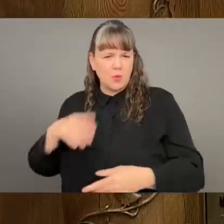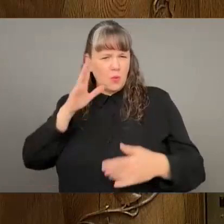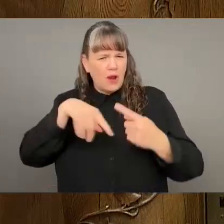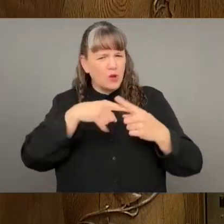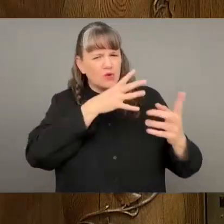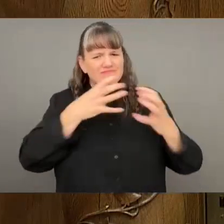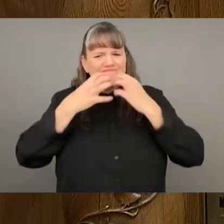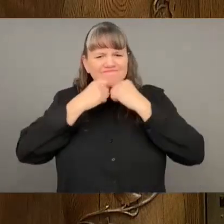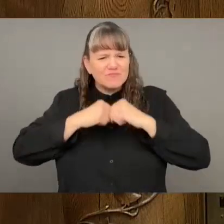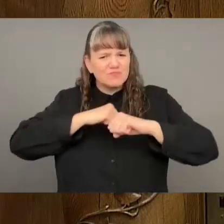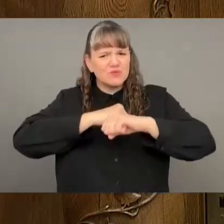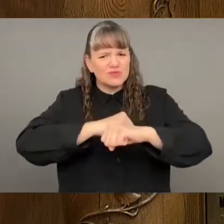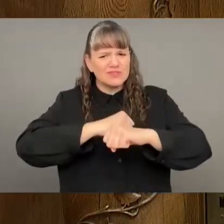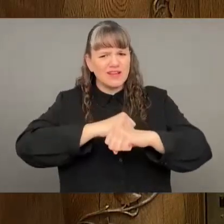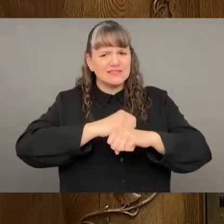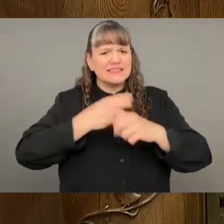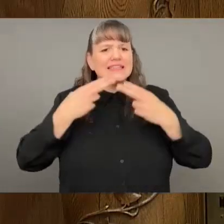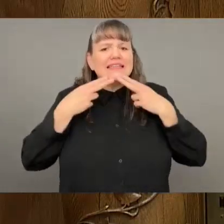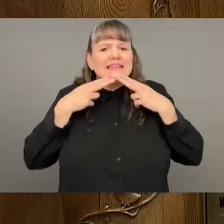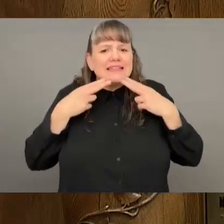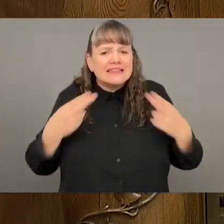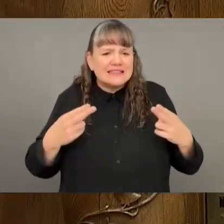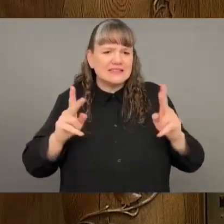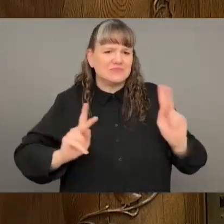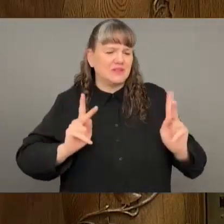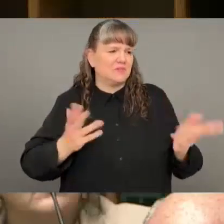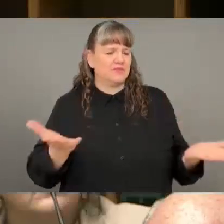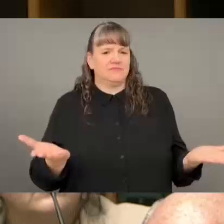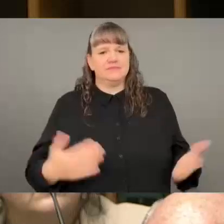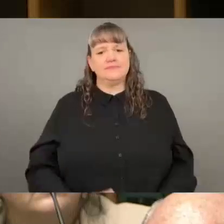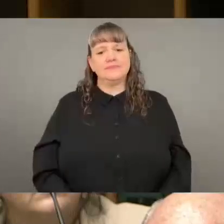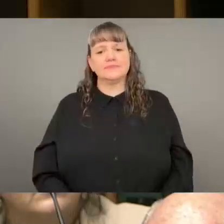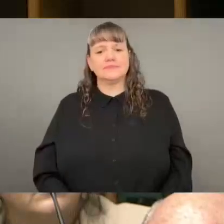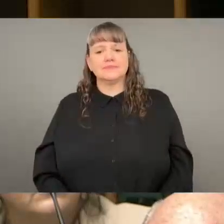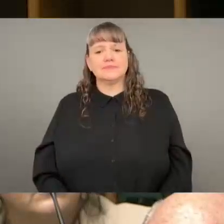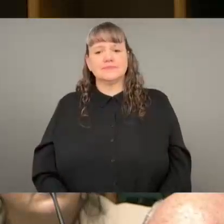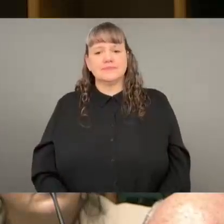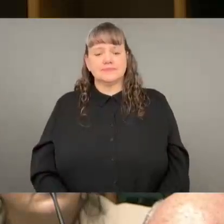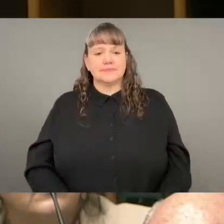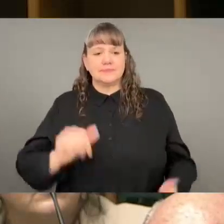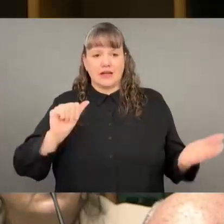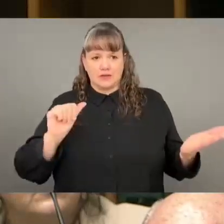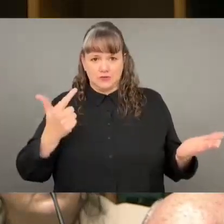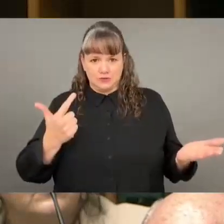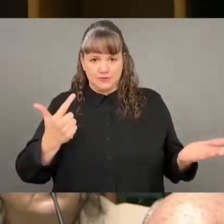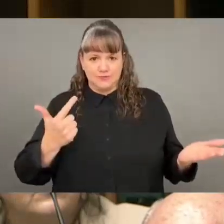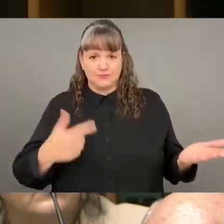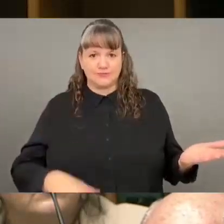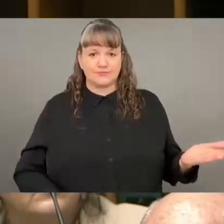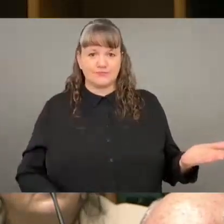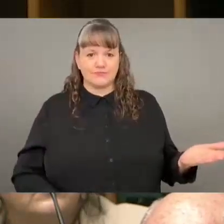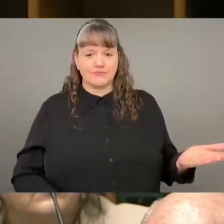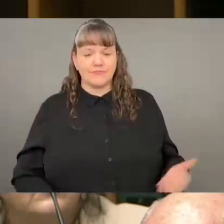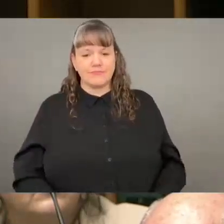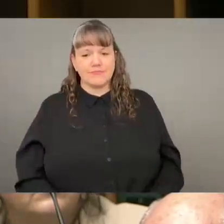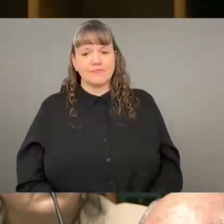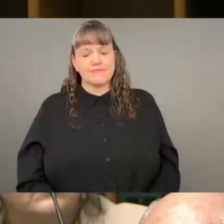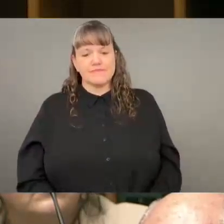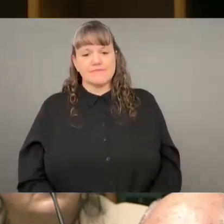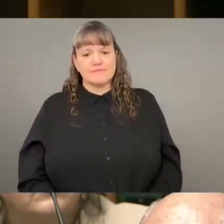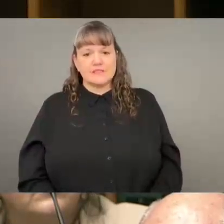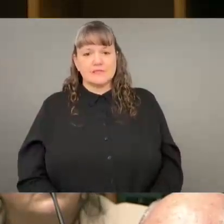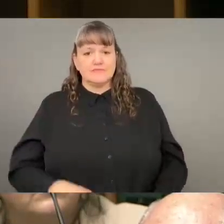Attorney General. Thank you, Mr. Speaker. It's vitally important that we have really strong bail laws in this province and, in fact, across the